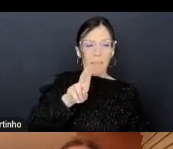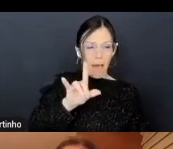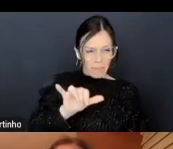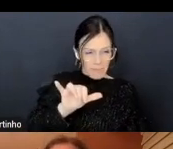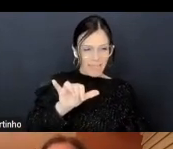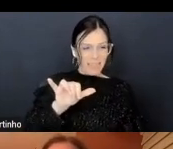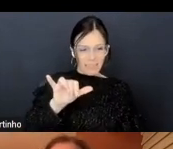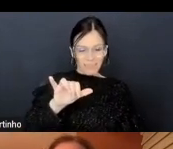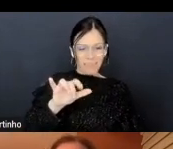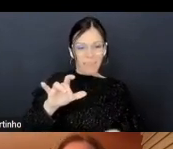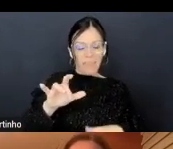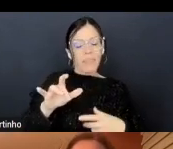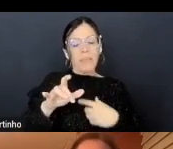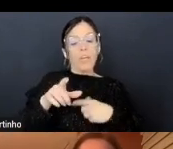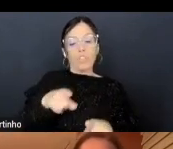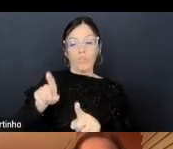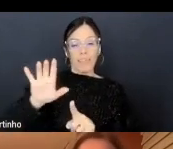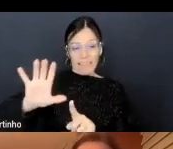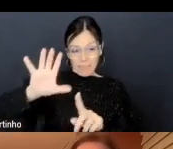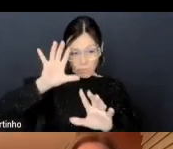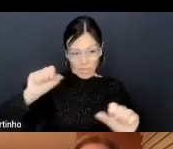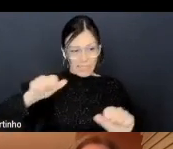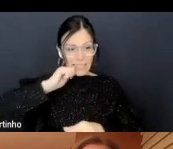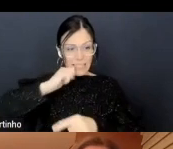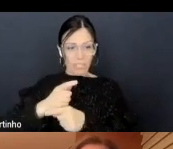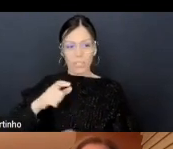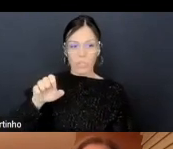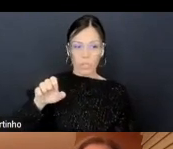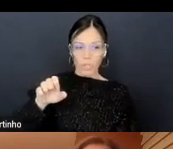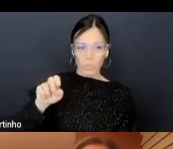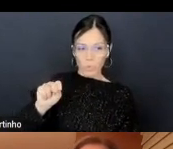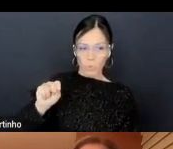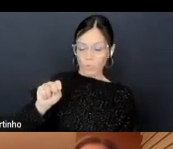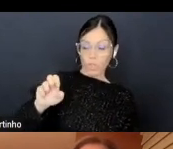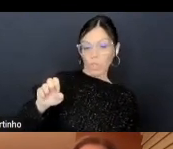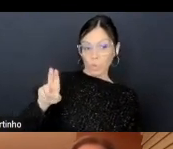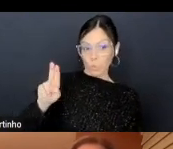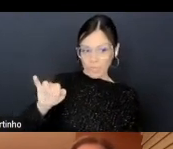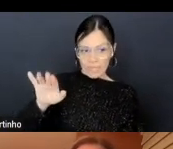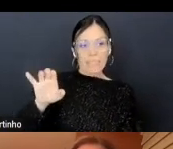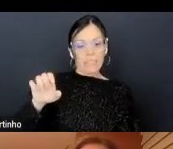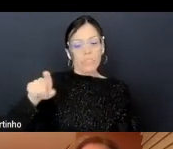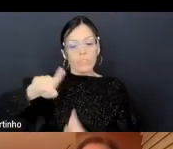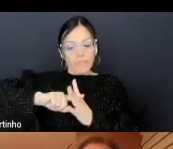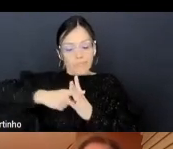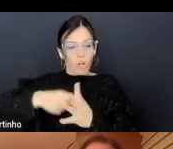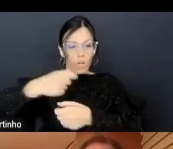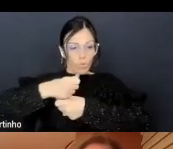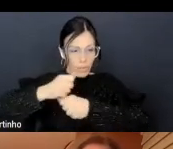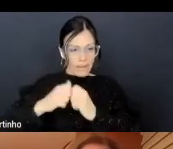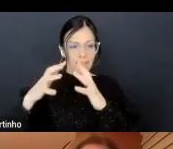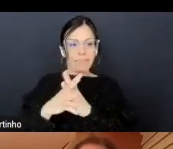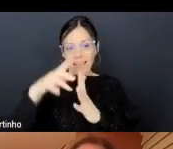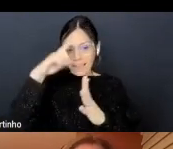during jfk's presidency his sister eunice eunice was in the initial stages of creating a summer camp for the